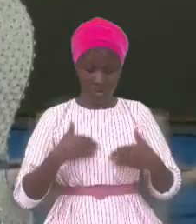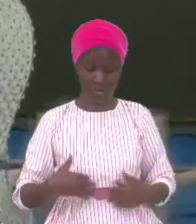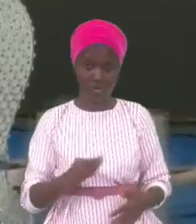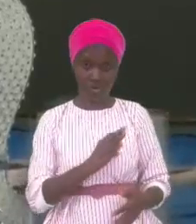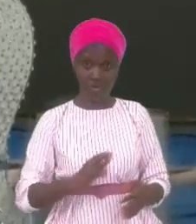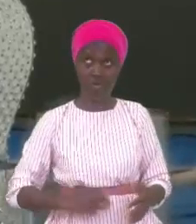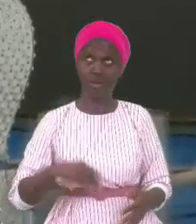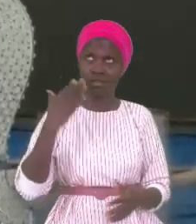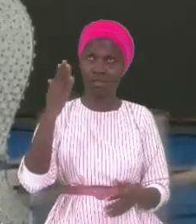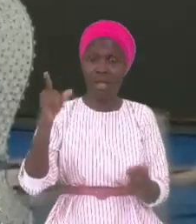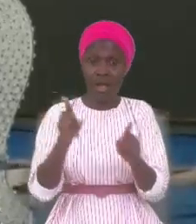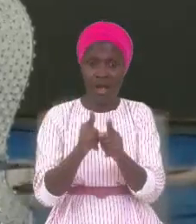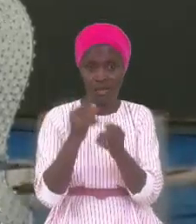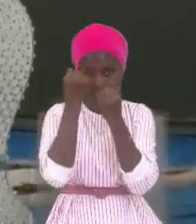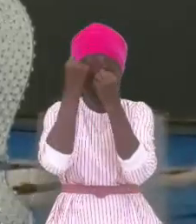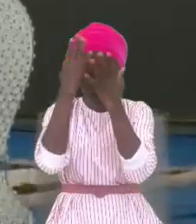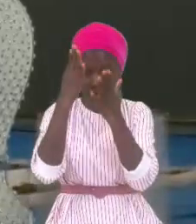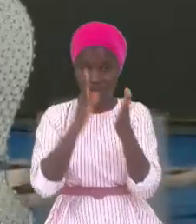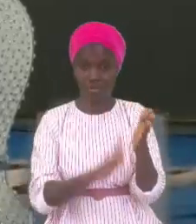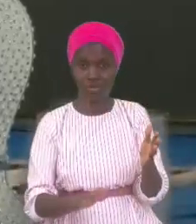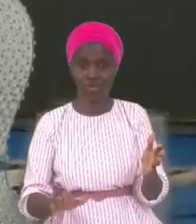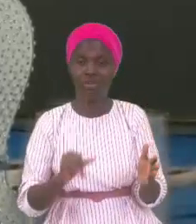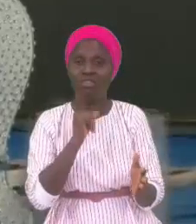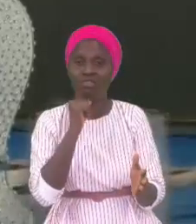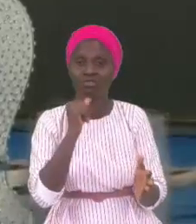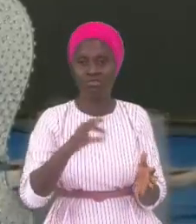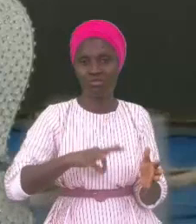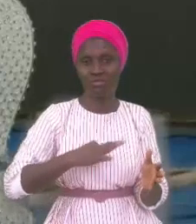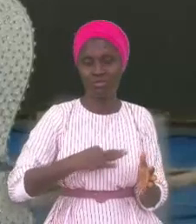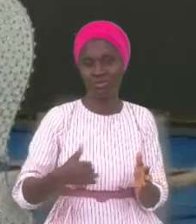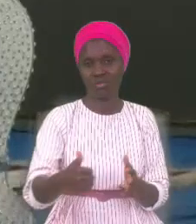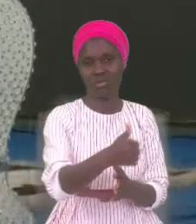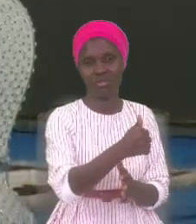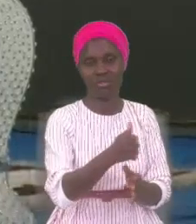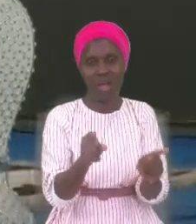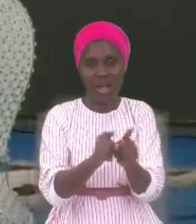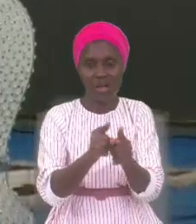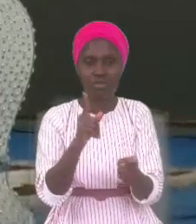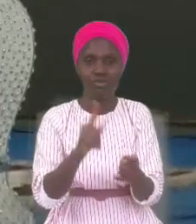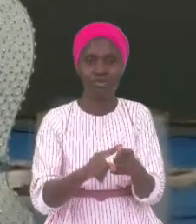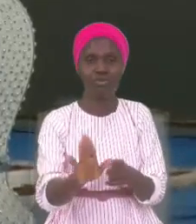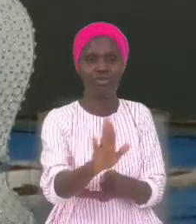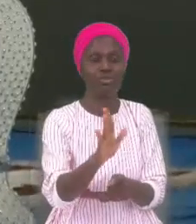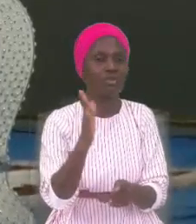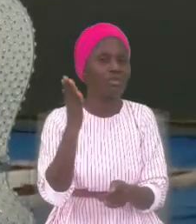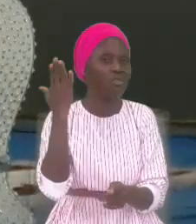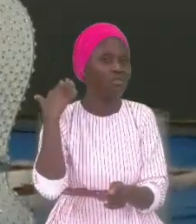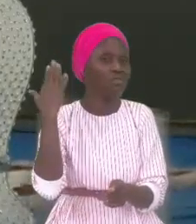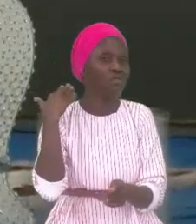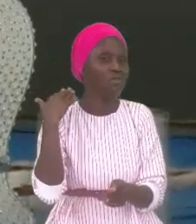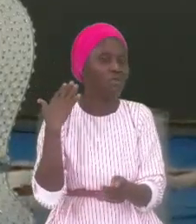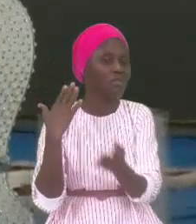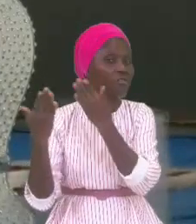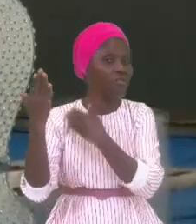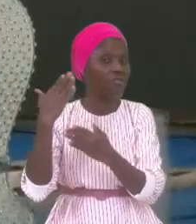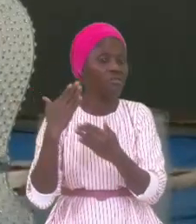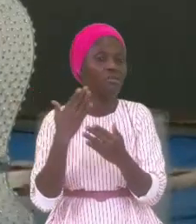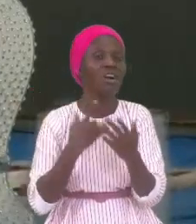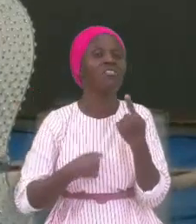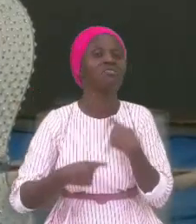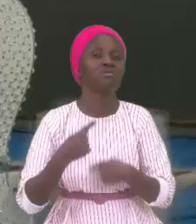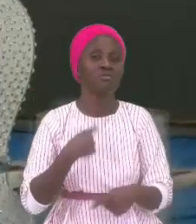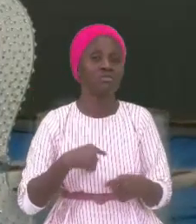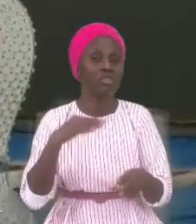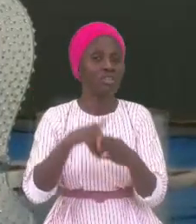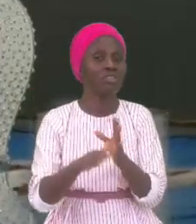obedient children, not fashioning yourselves according to the former laws in your ignorance. In verse 15, verse